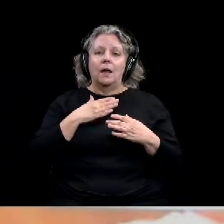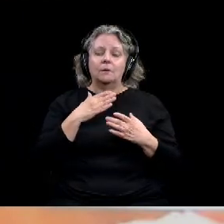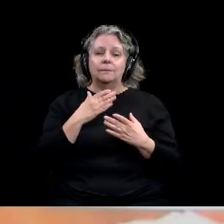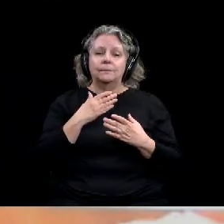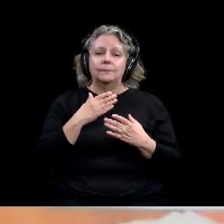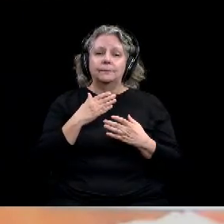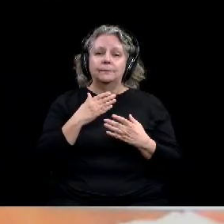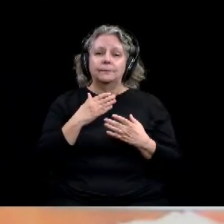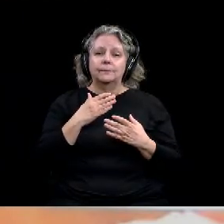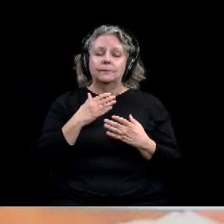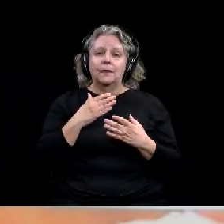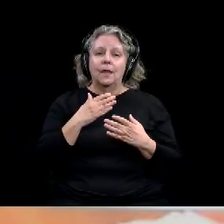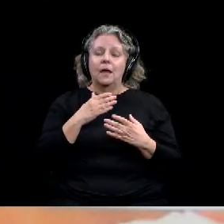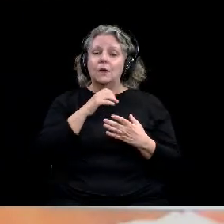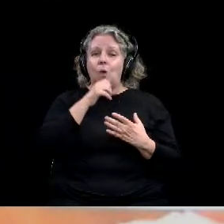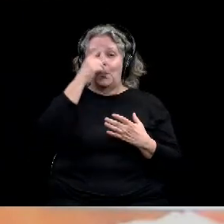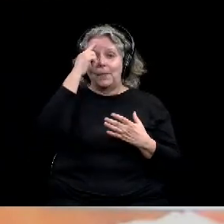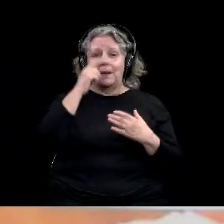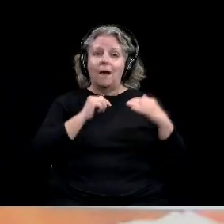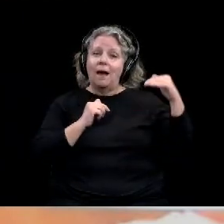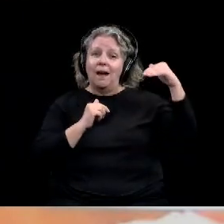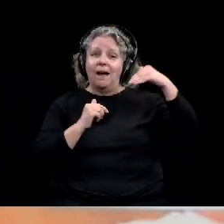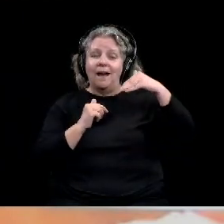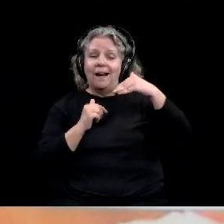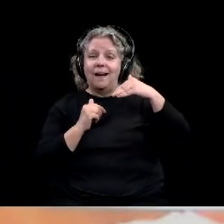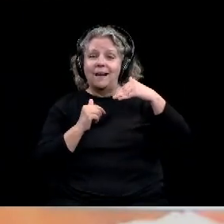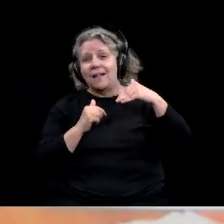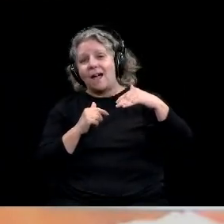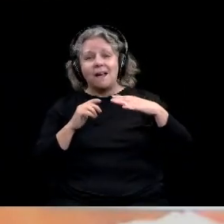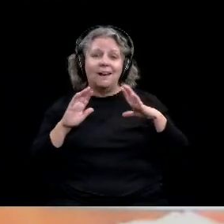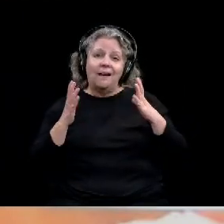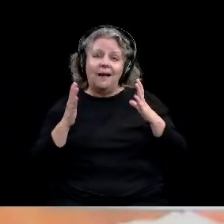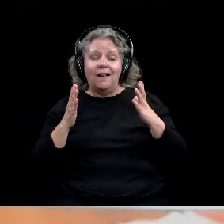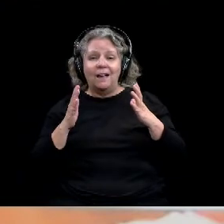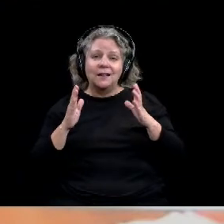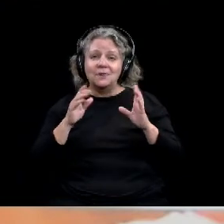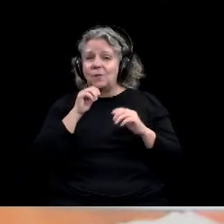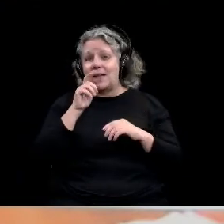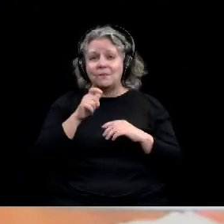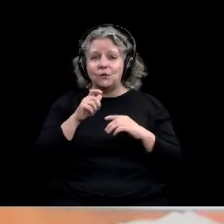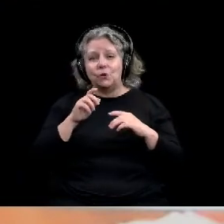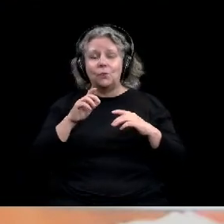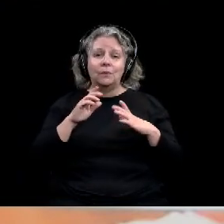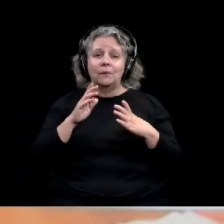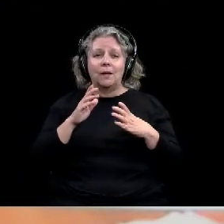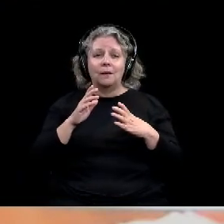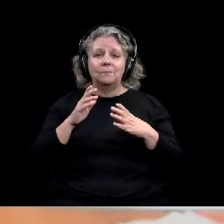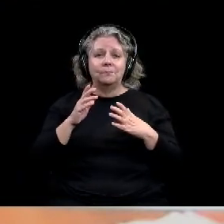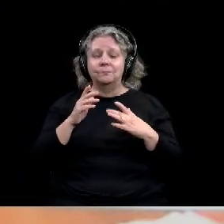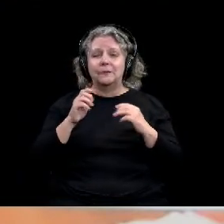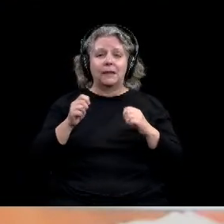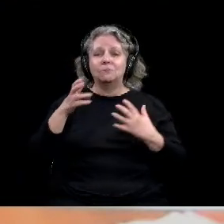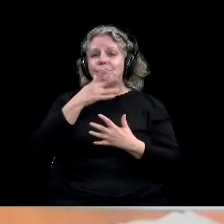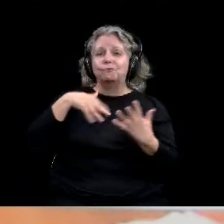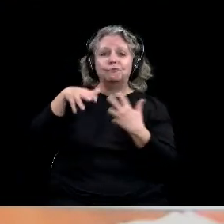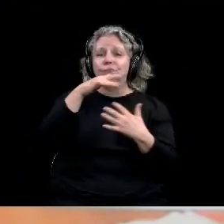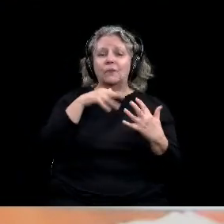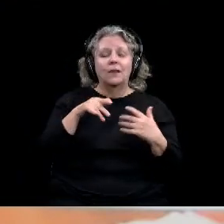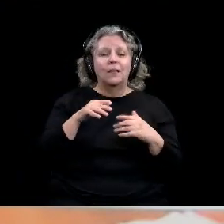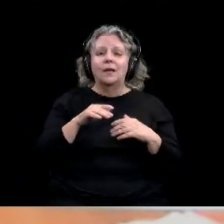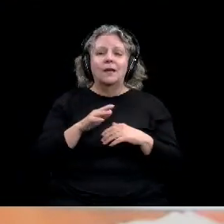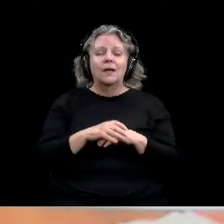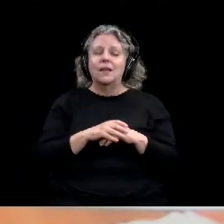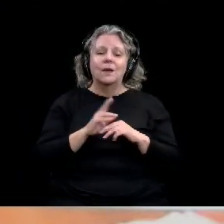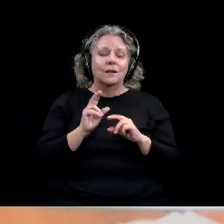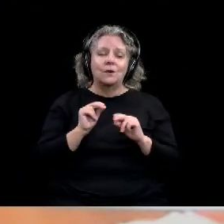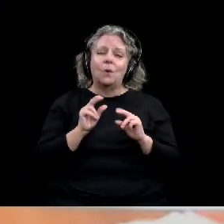any kind of social distancing and the things you're doing good. Those are the reasons we are able to move in the right direction. Plus vaccines,